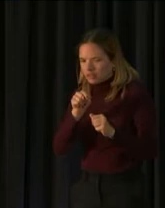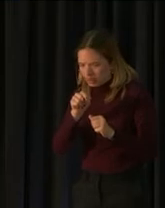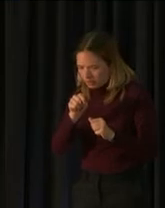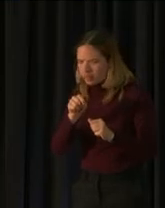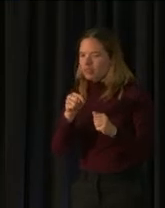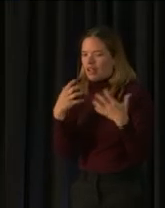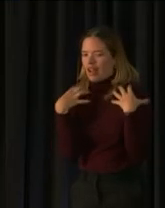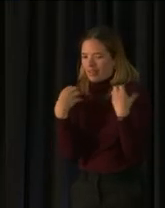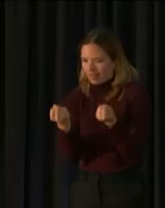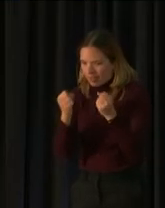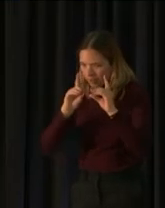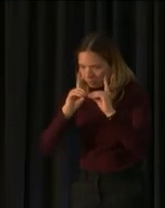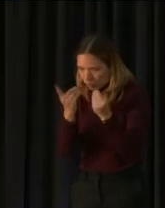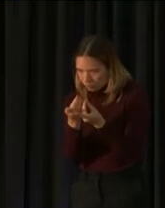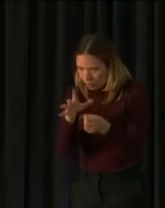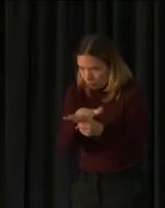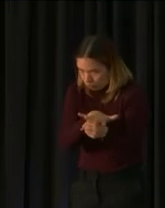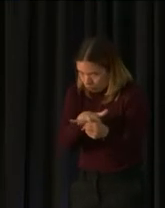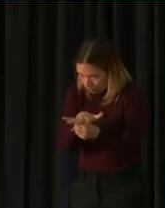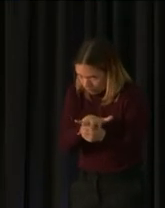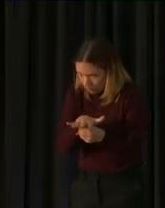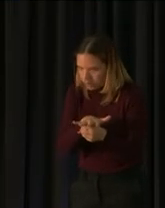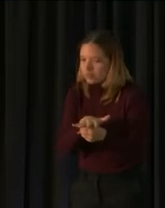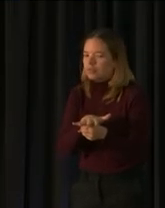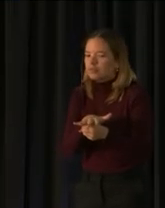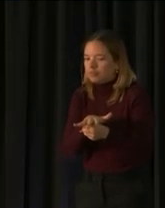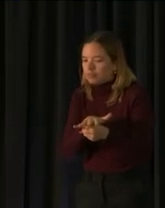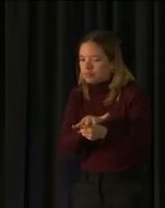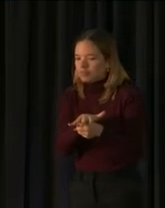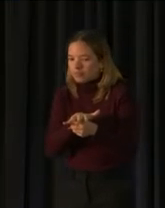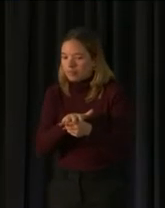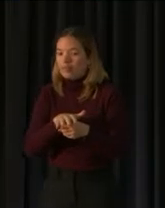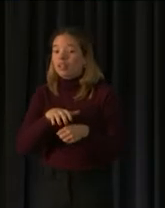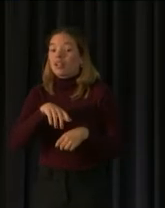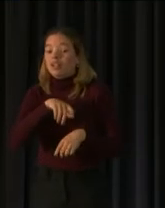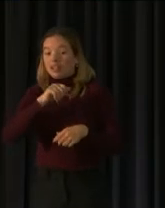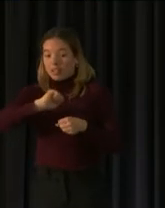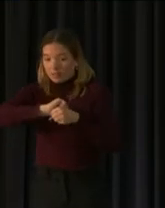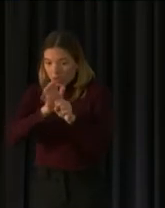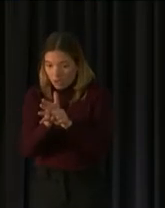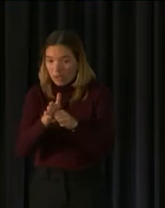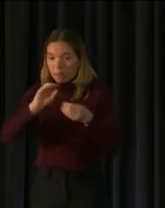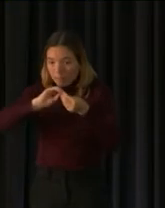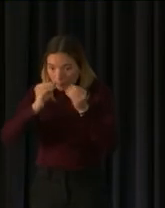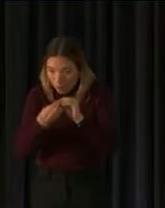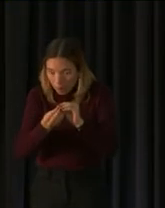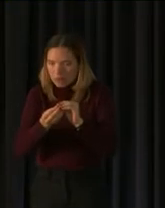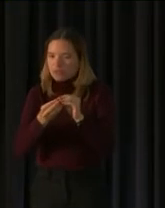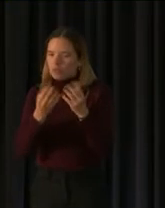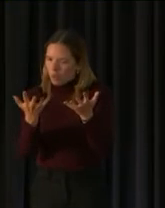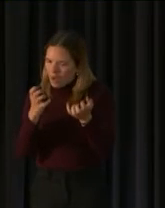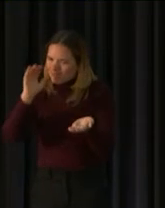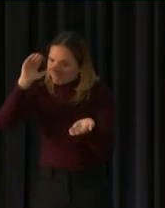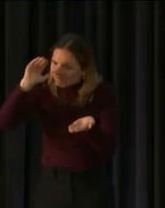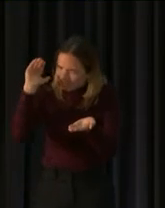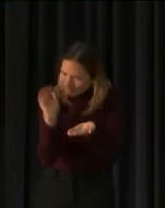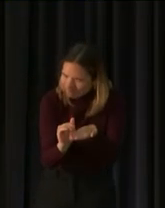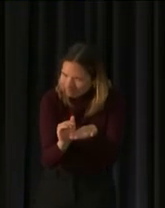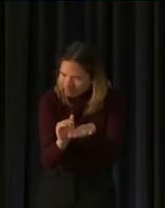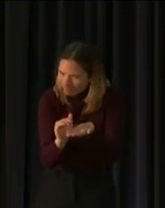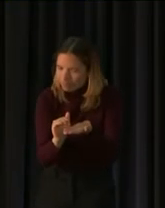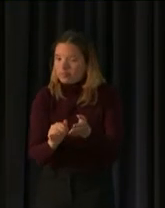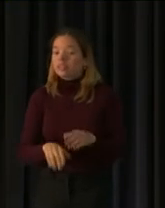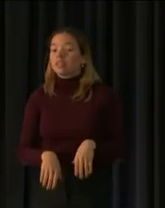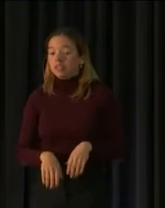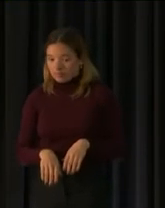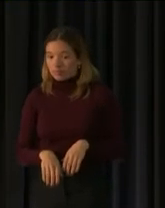be and how the COVID virus will impact our community. We have been informed by DC Health that